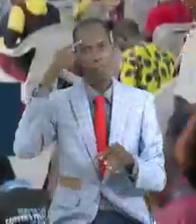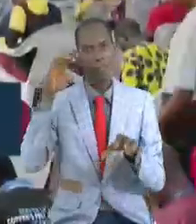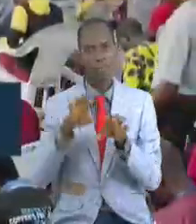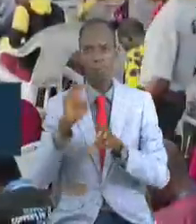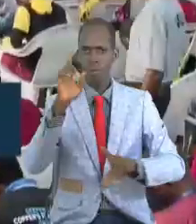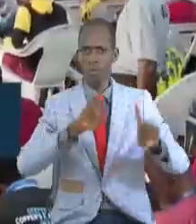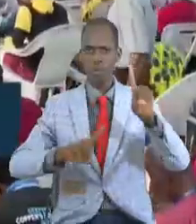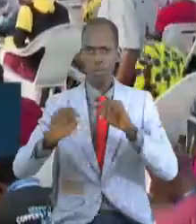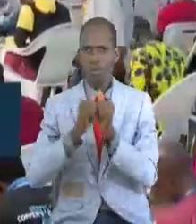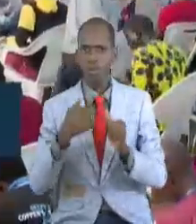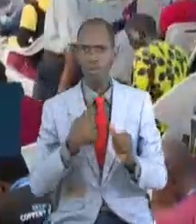with me?